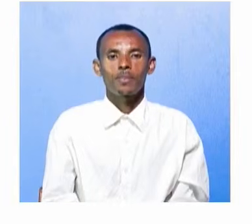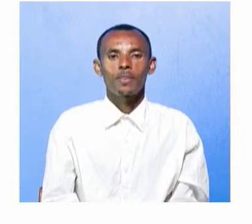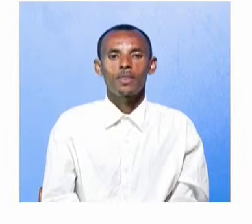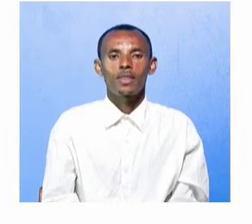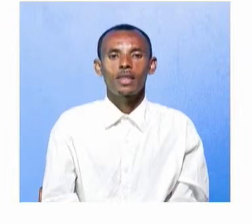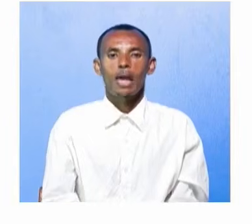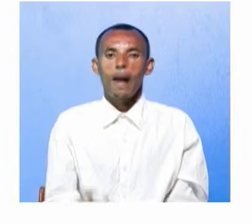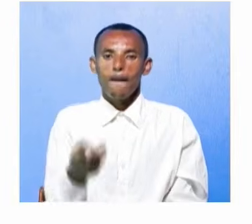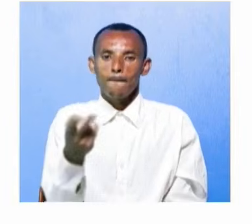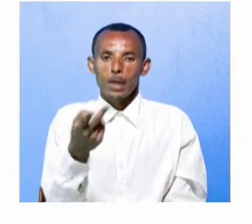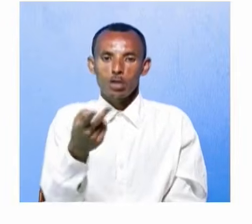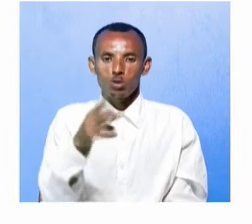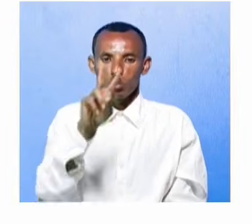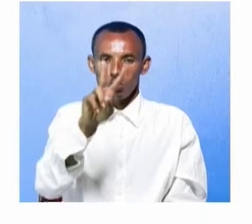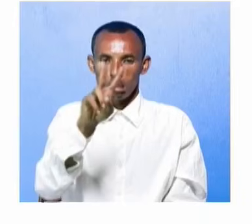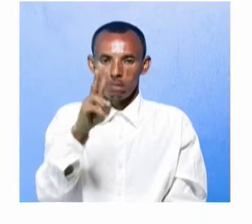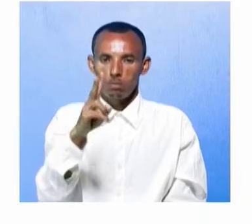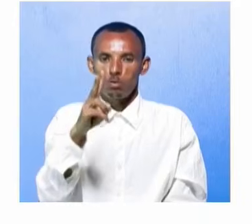the pairs